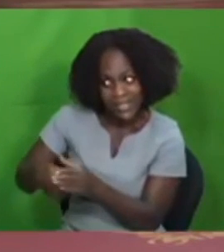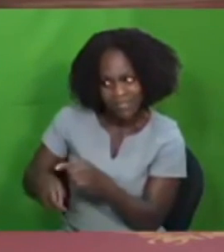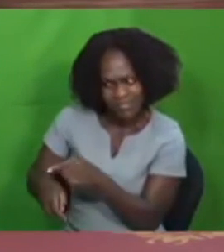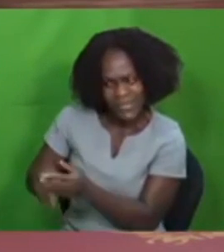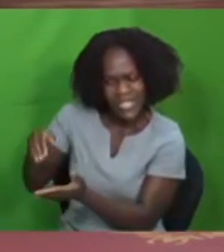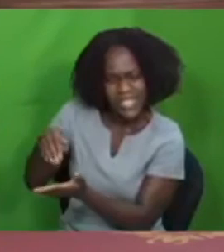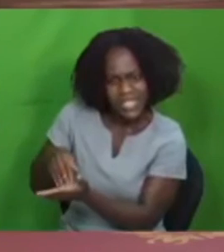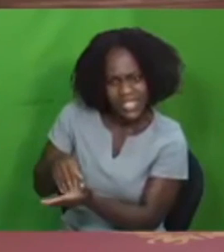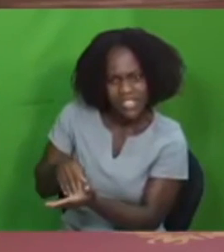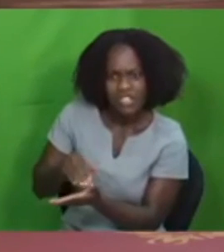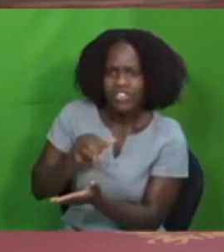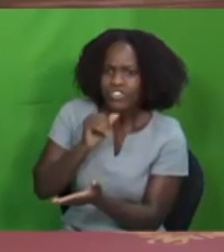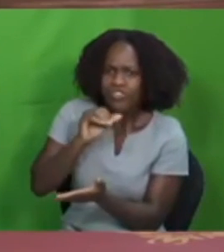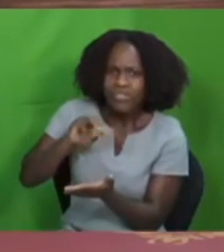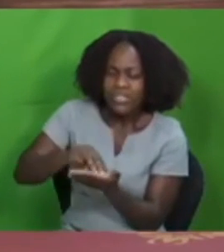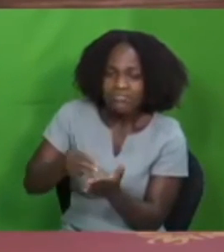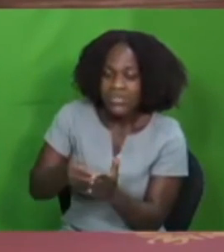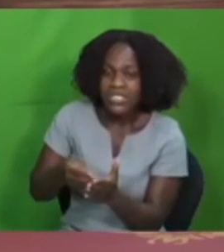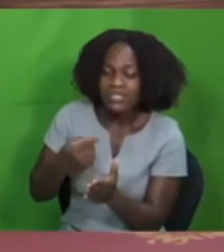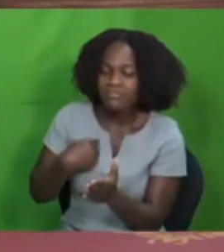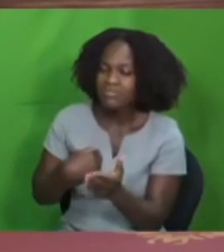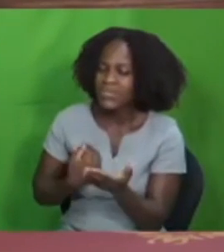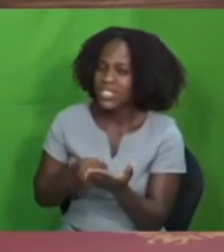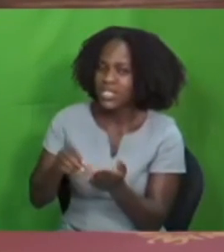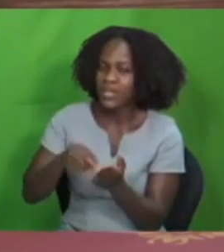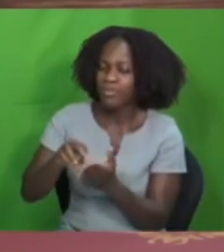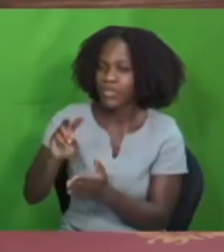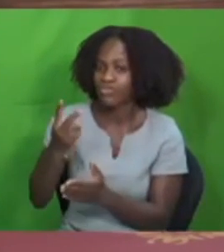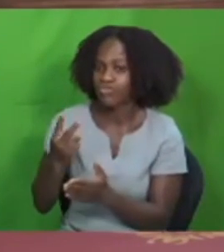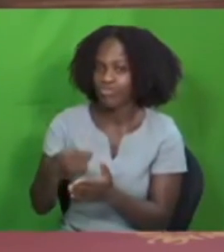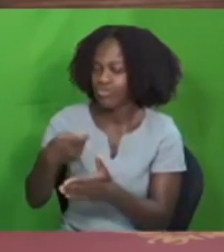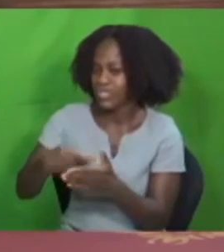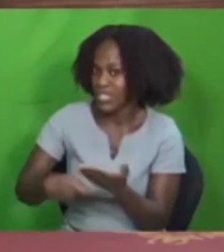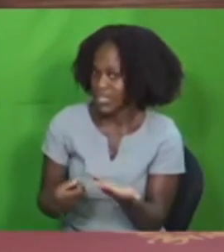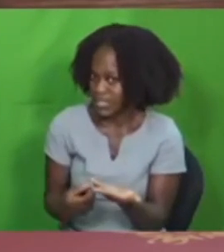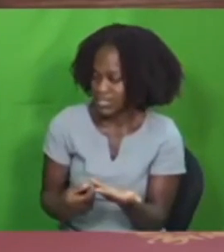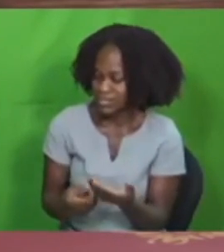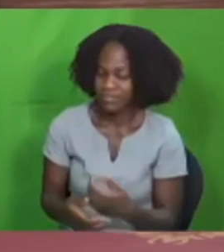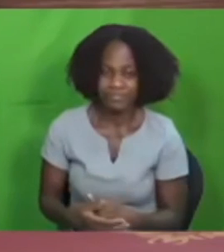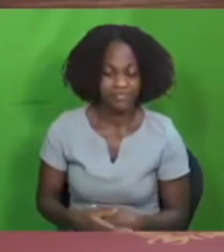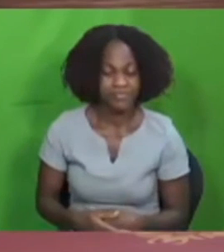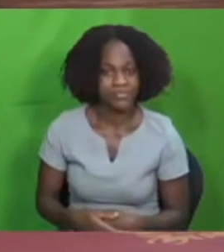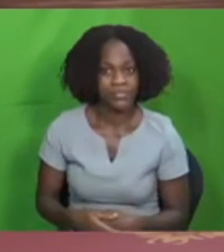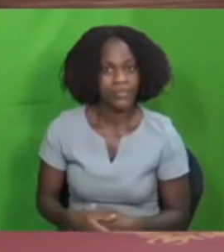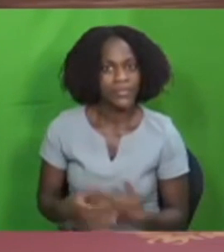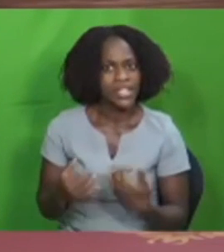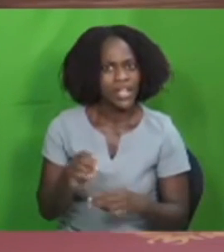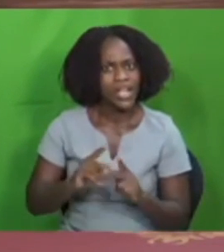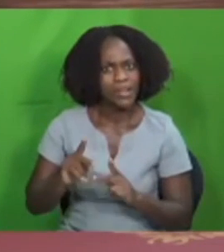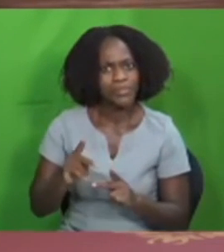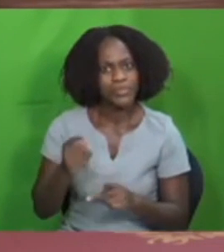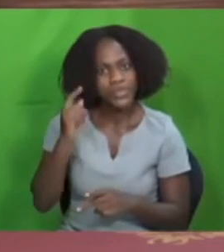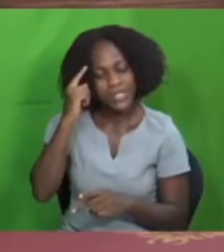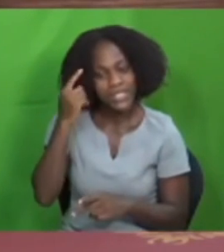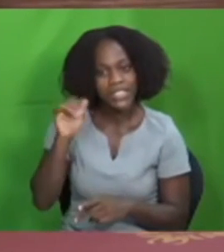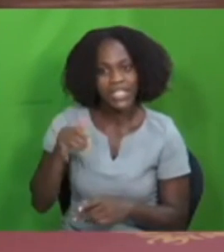service does not mean that I'm being subjected to double taxation. Mr. Speaker, another argument has been made that it amounts